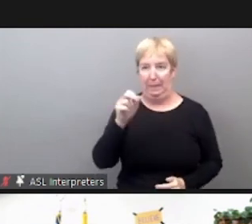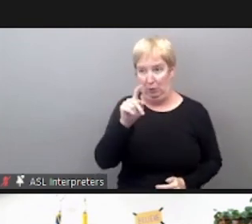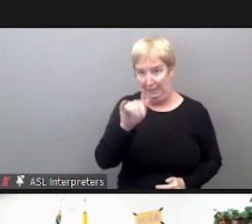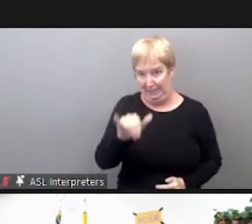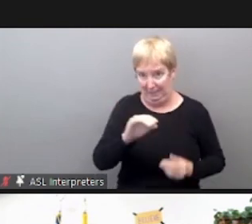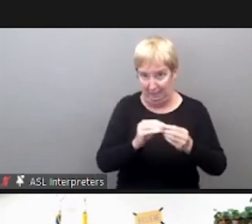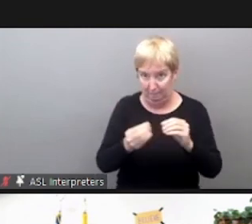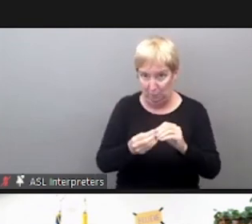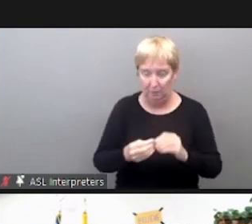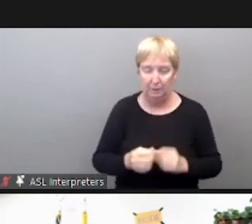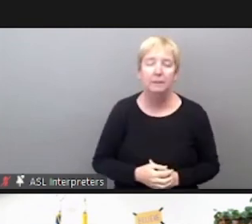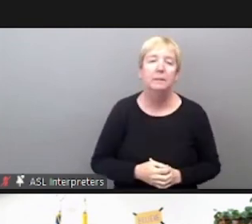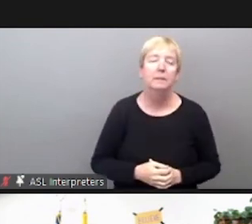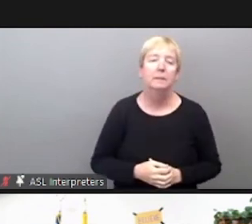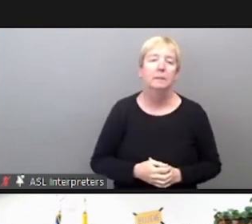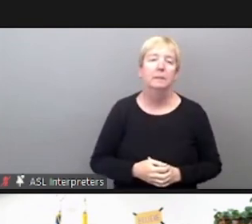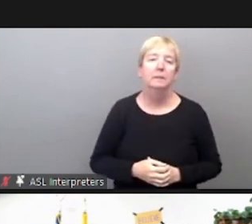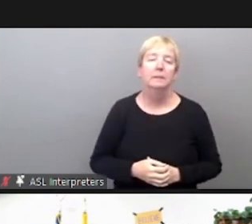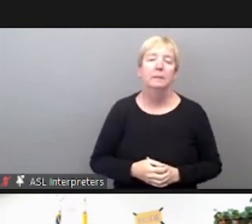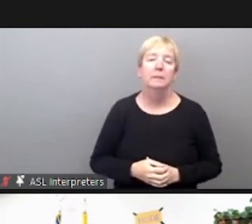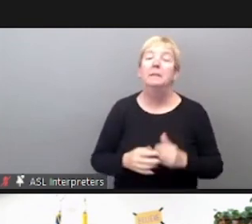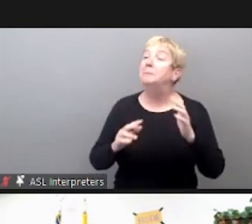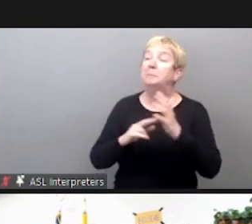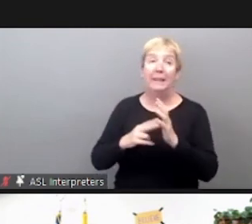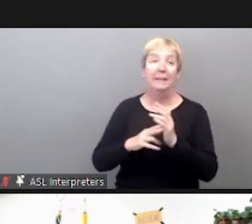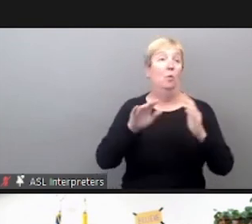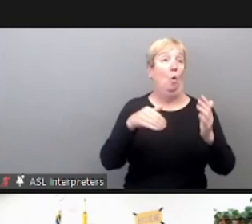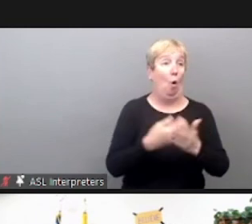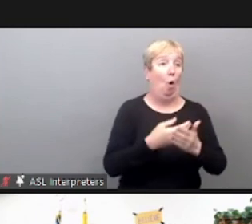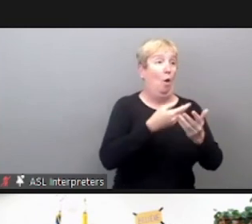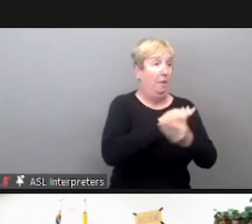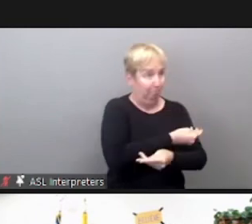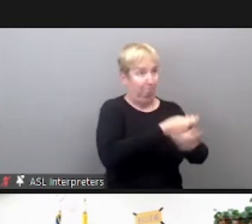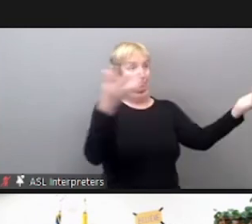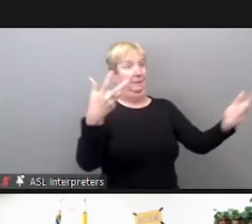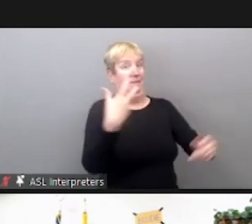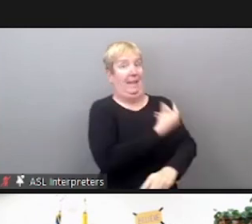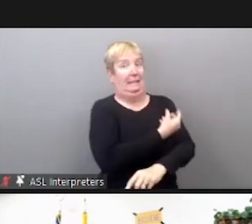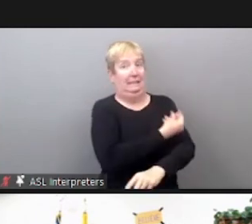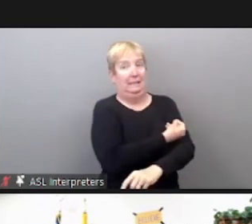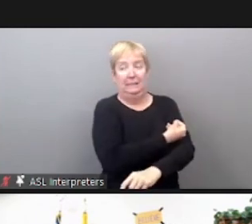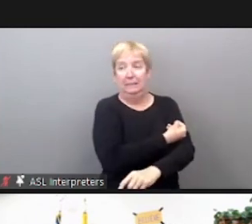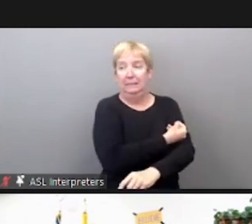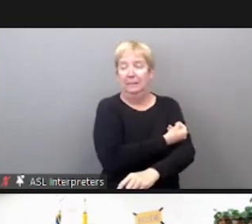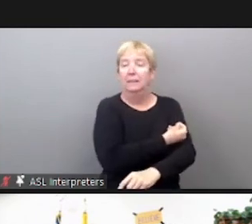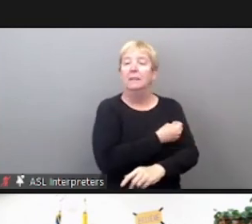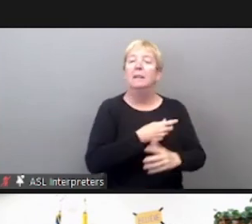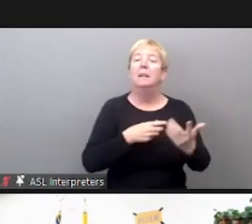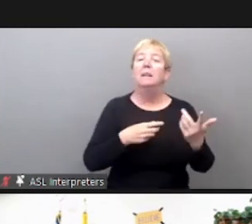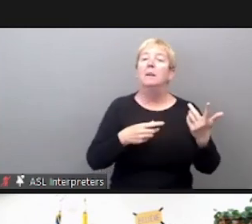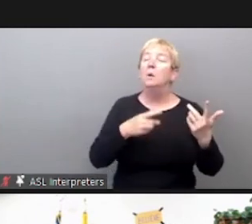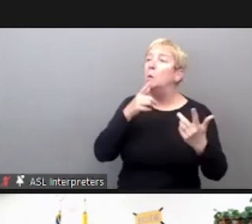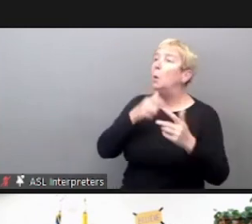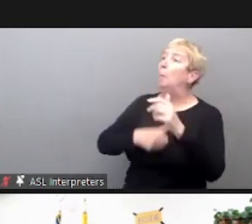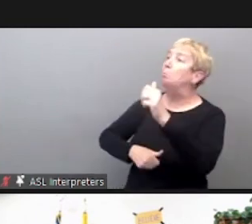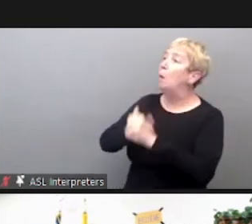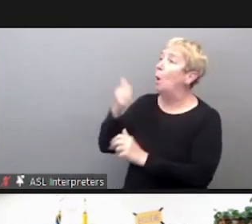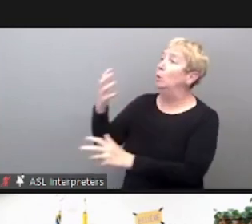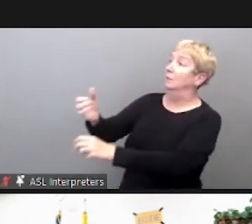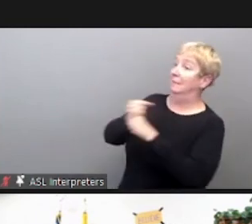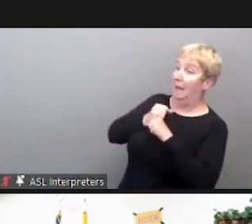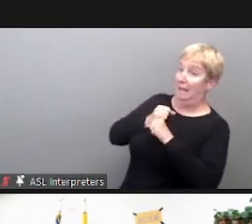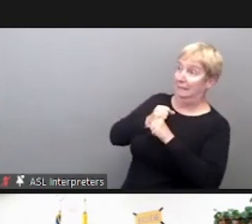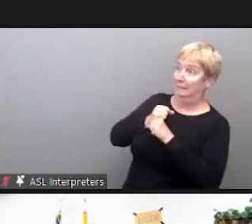this case, out of all the doses that were given, the majority of people who got the doses that